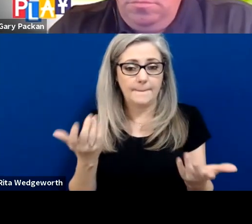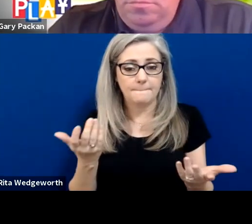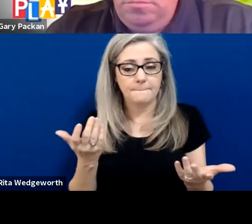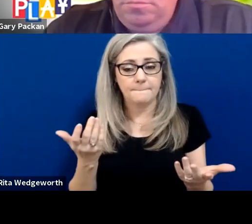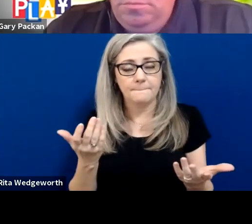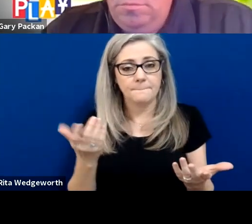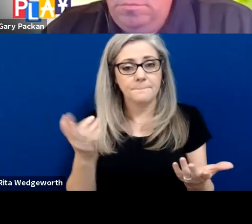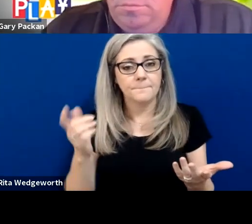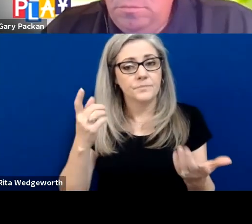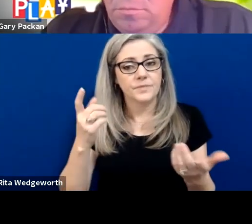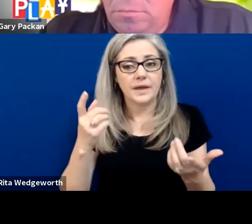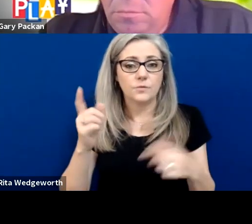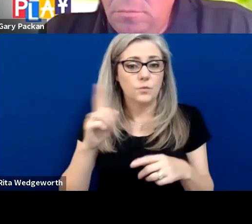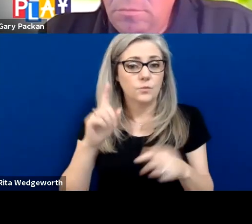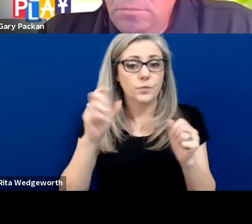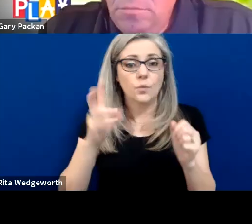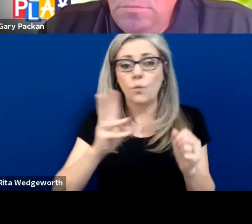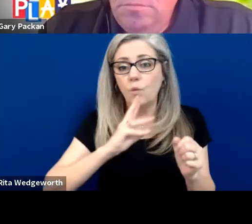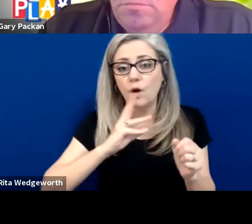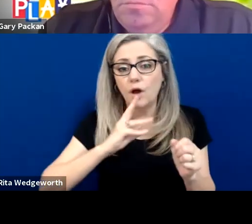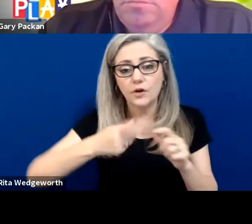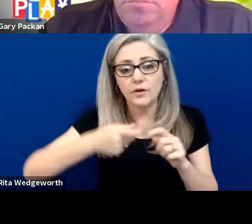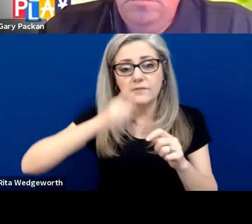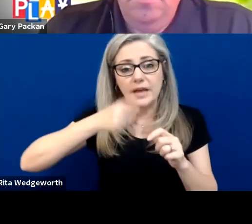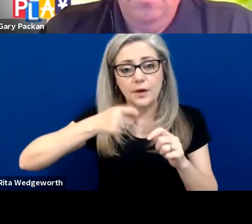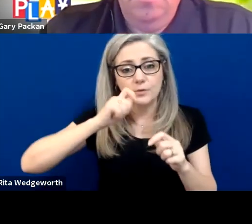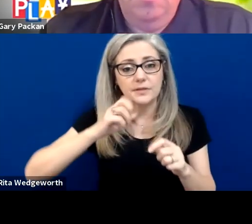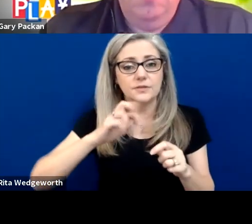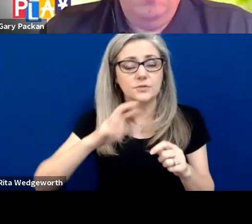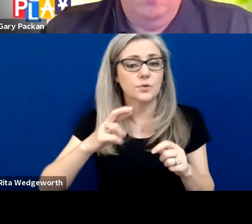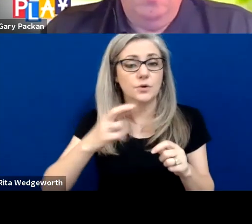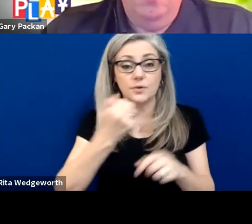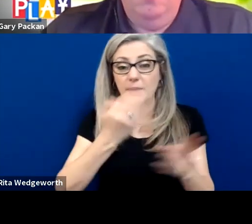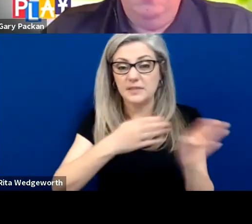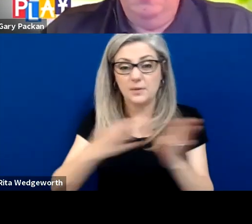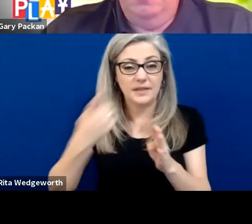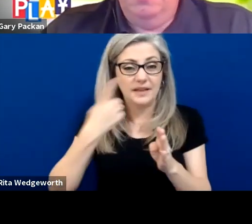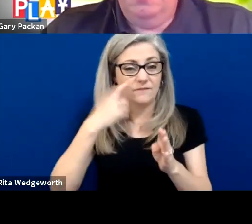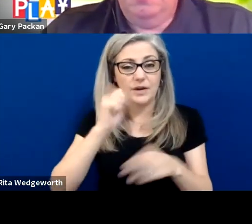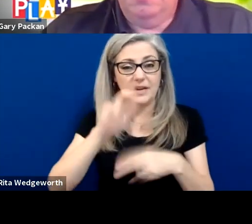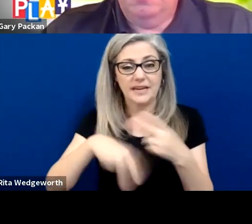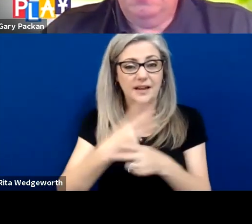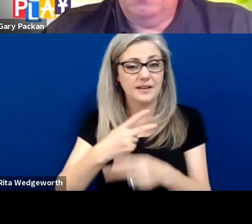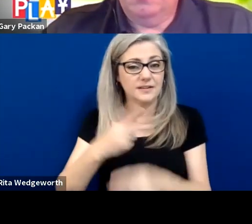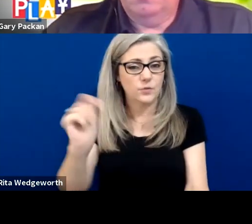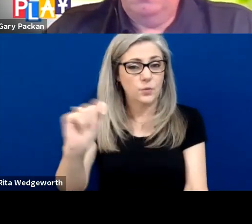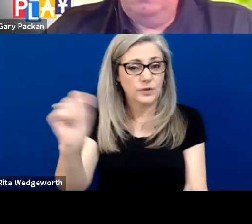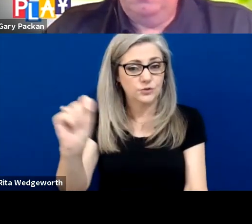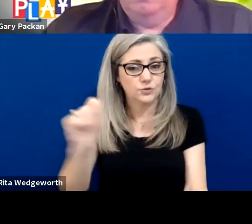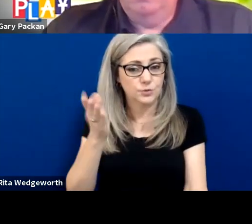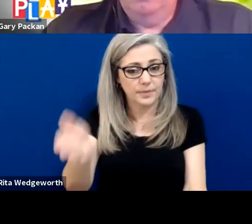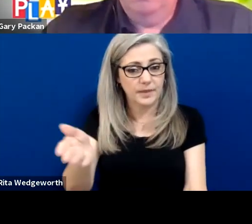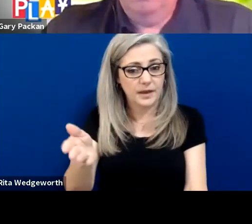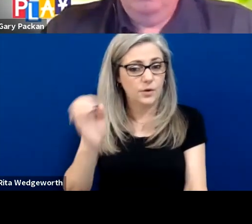facilities for water. And is there any plan for any type of restroom, anything like that going in? Or is it